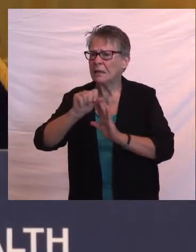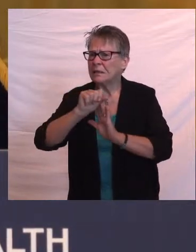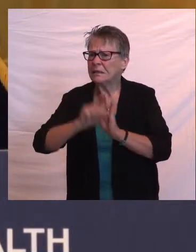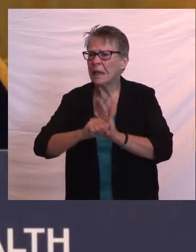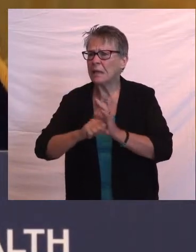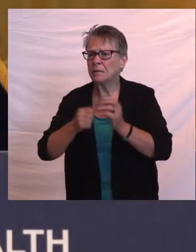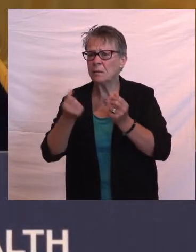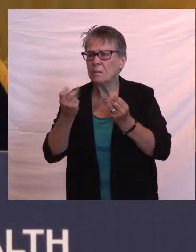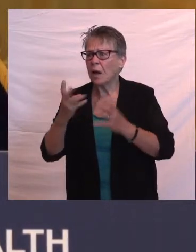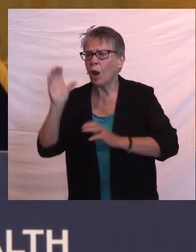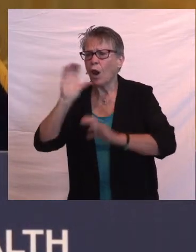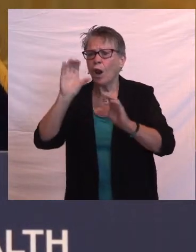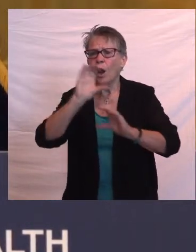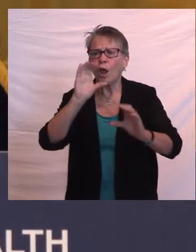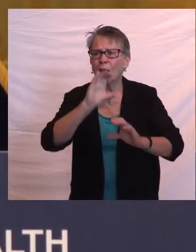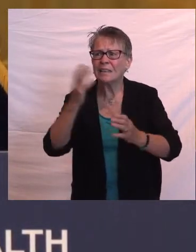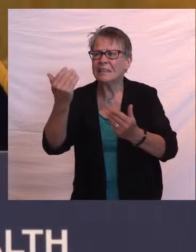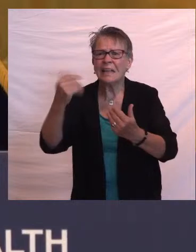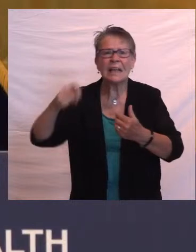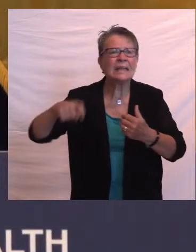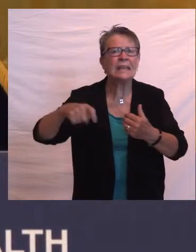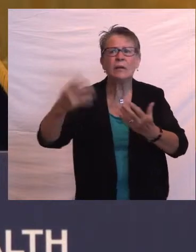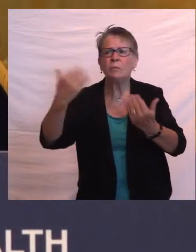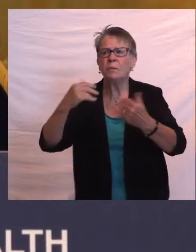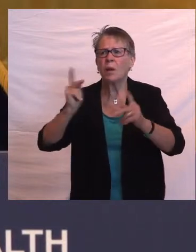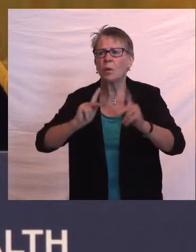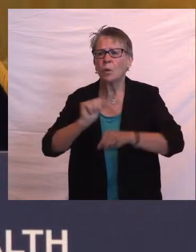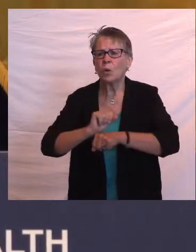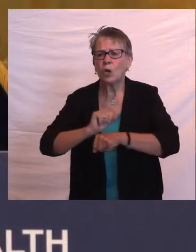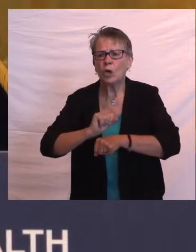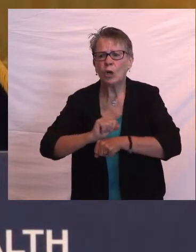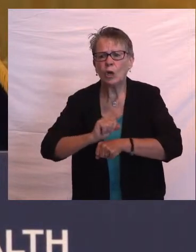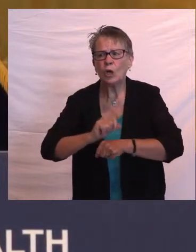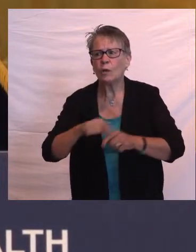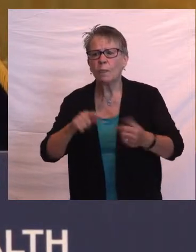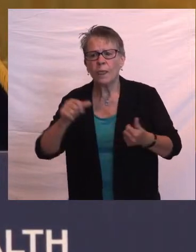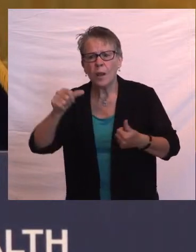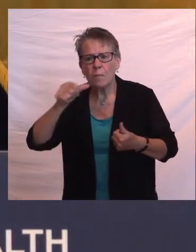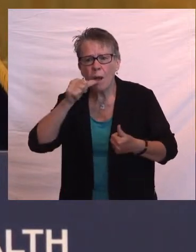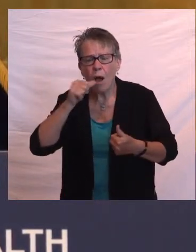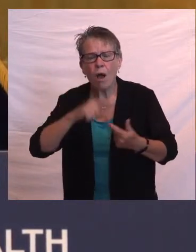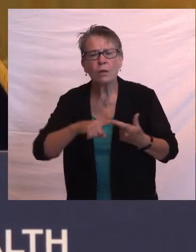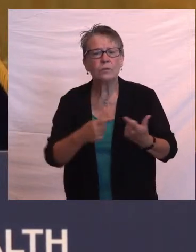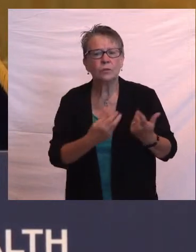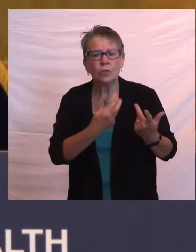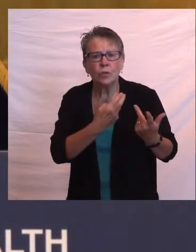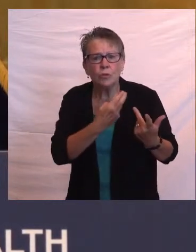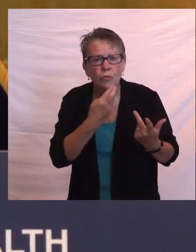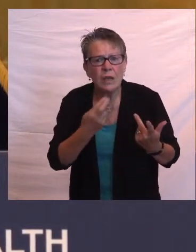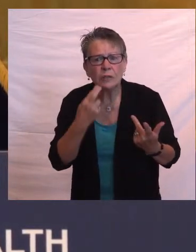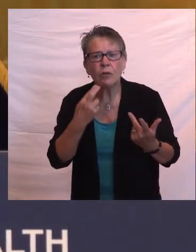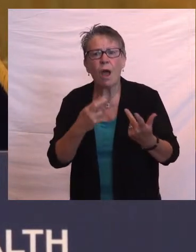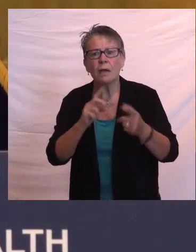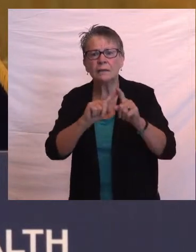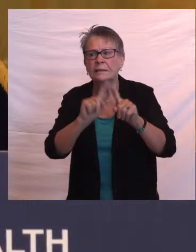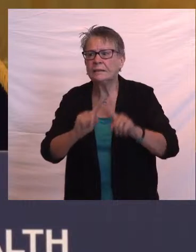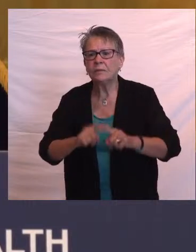where literally not one, where folks said they couldn't hire the folks they wanted to hire. And at the same time, you've got